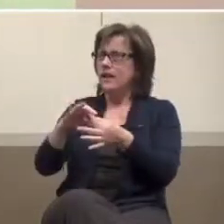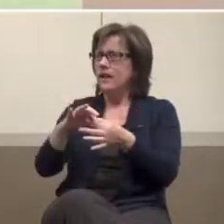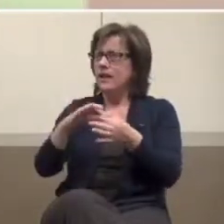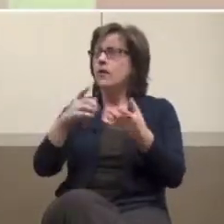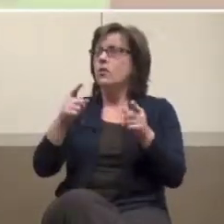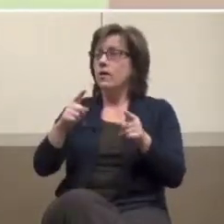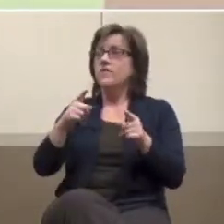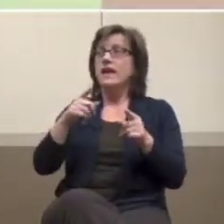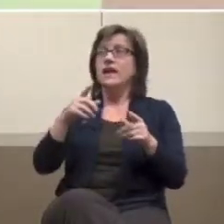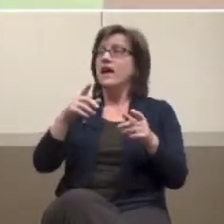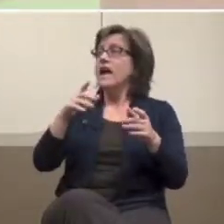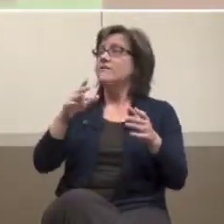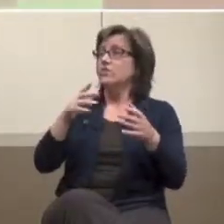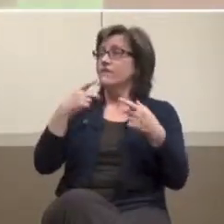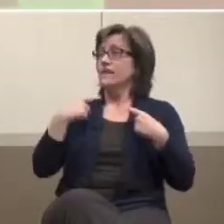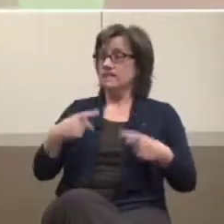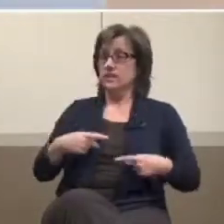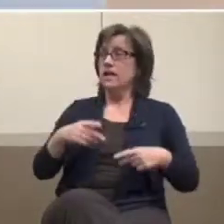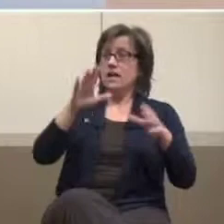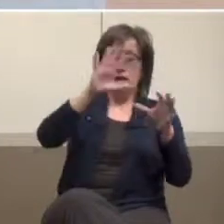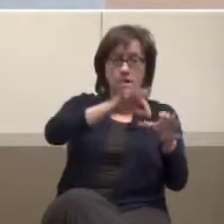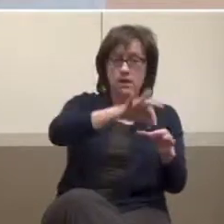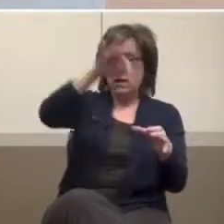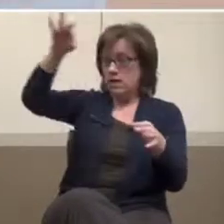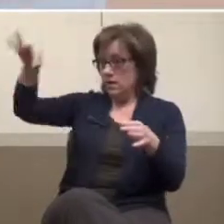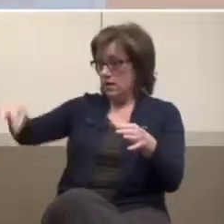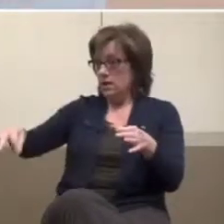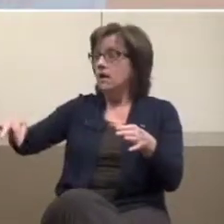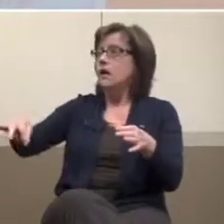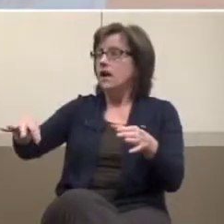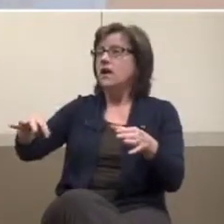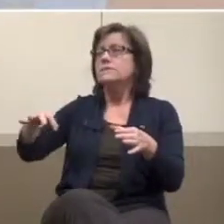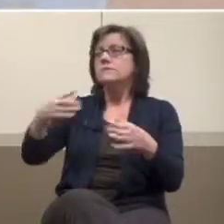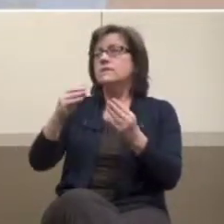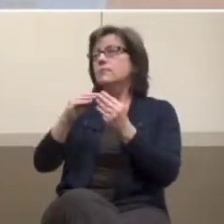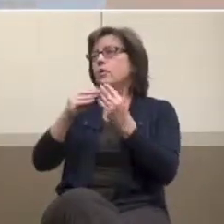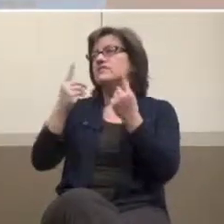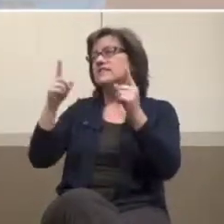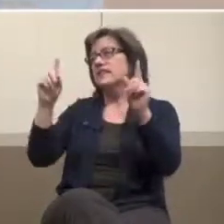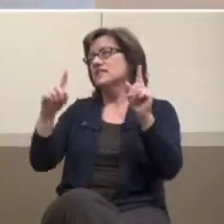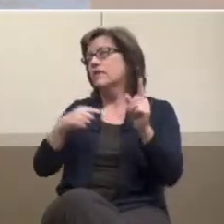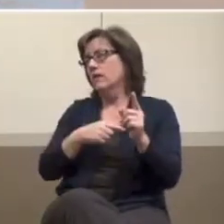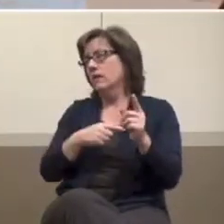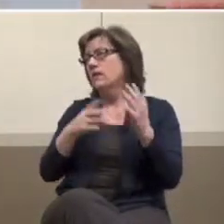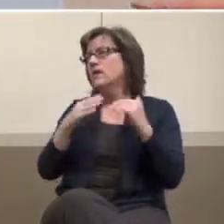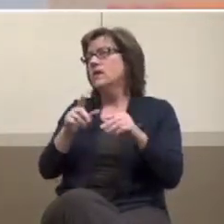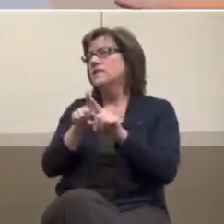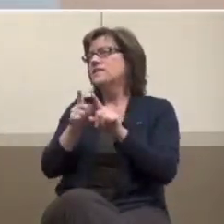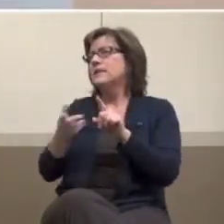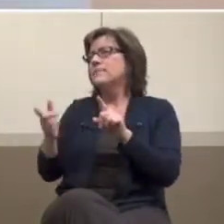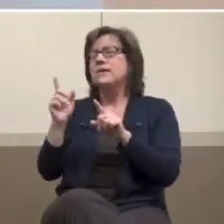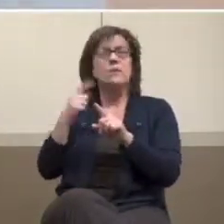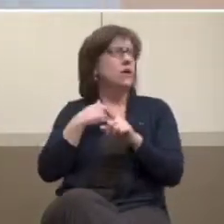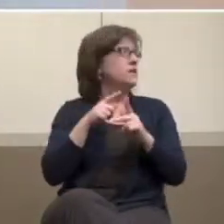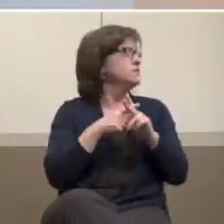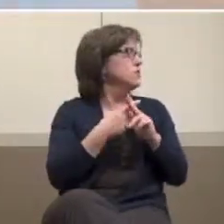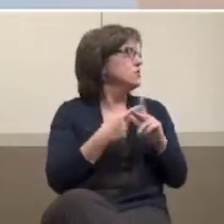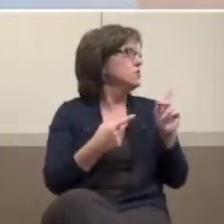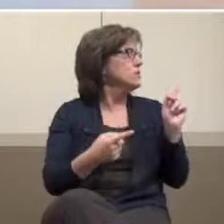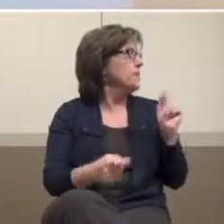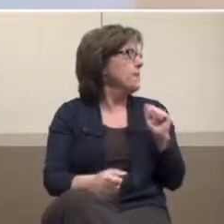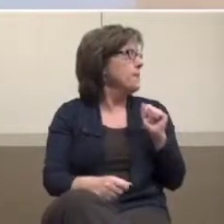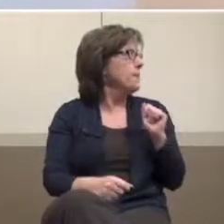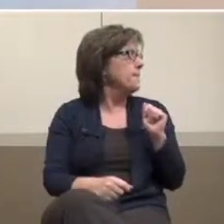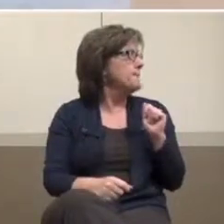had to move something, I found that that was more successful. This is kind of the same thing. This is probably where I started, or this might have been with the older